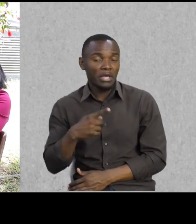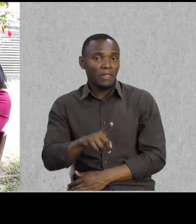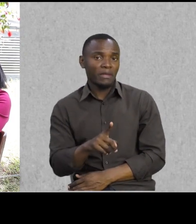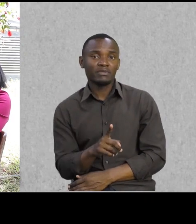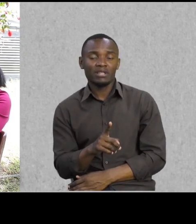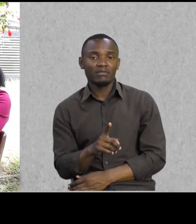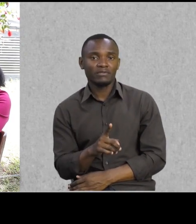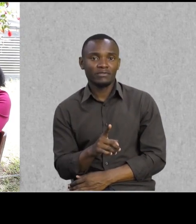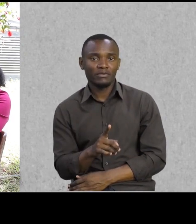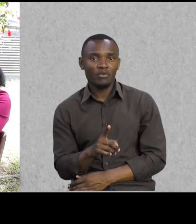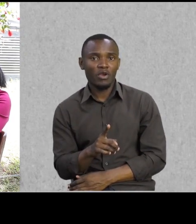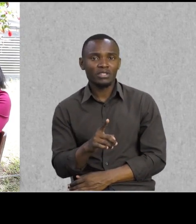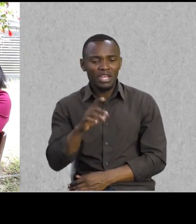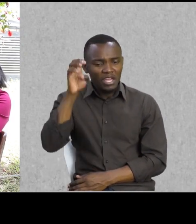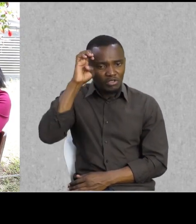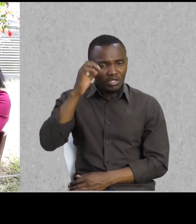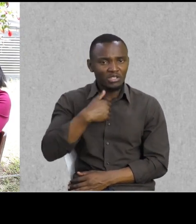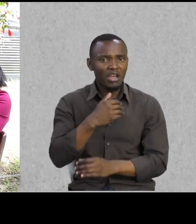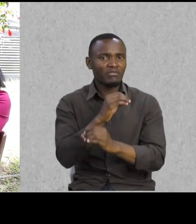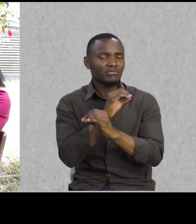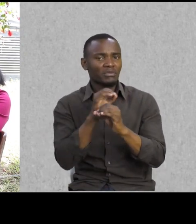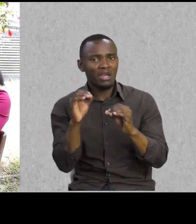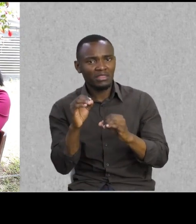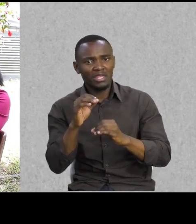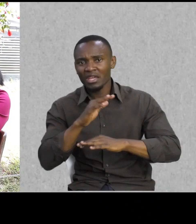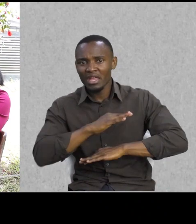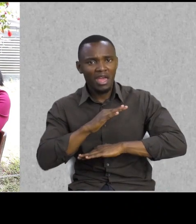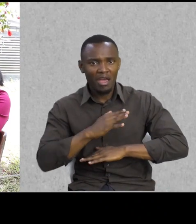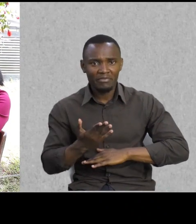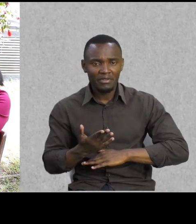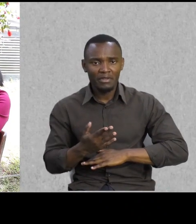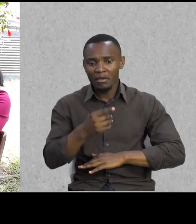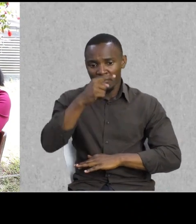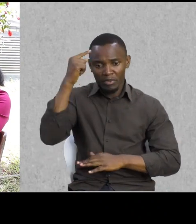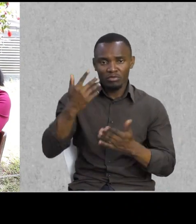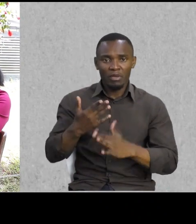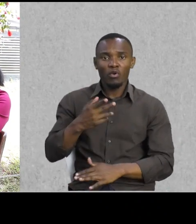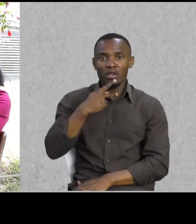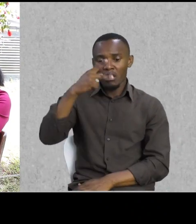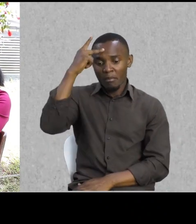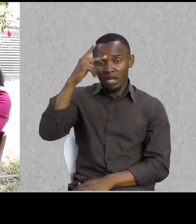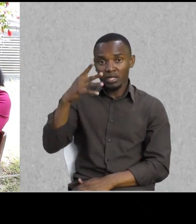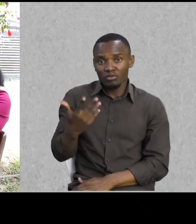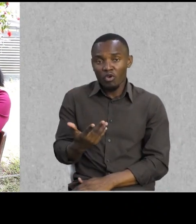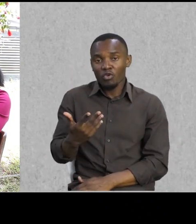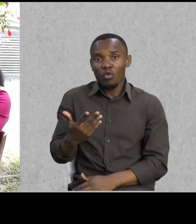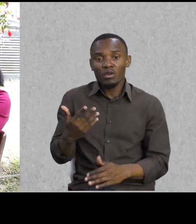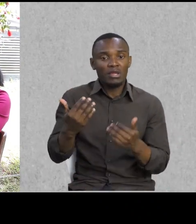not educated, they don't have enough education because maybe their parents or their